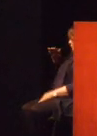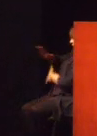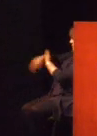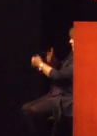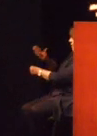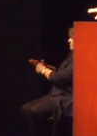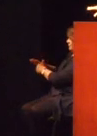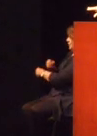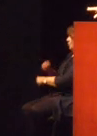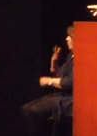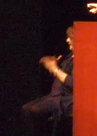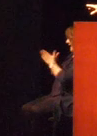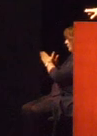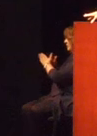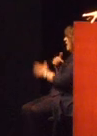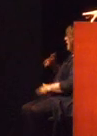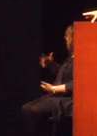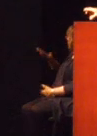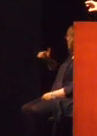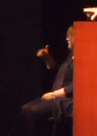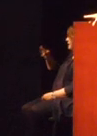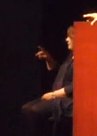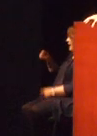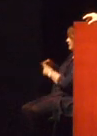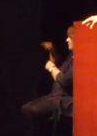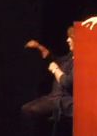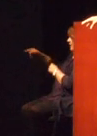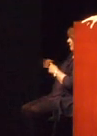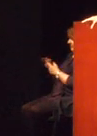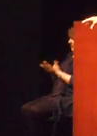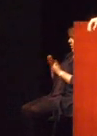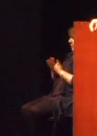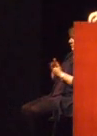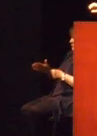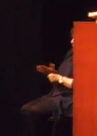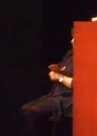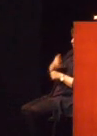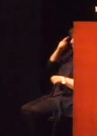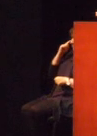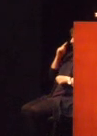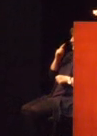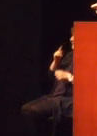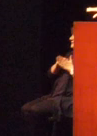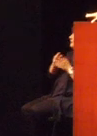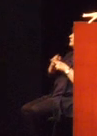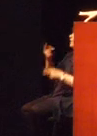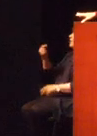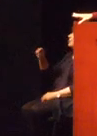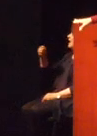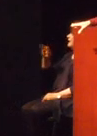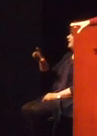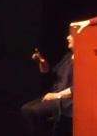town, I lived about 10 miles away from an almost all-black town. It was called The Hill in Pittsburgh. It's actually where